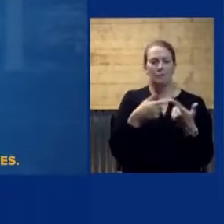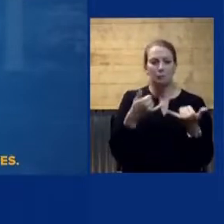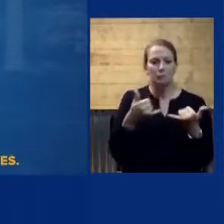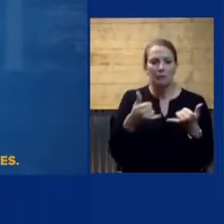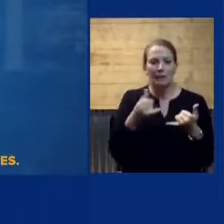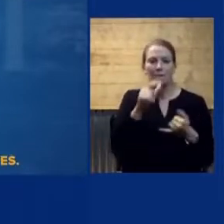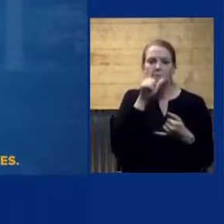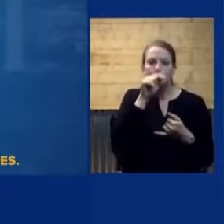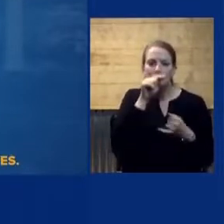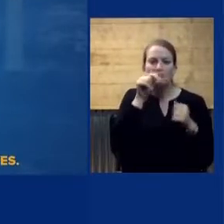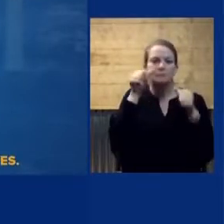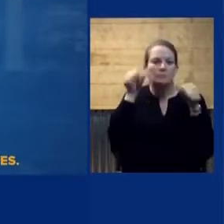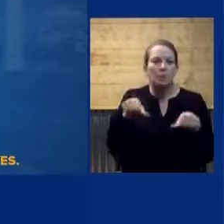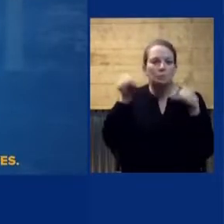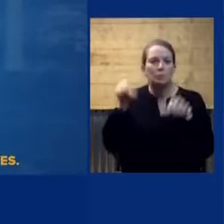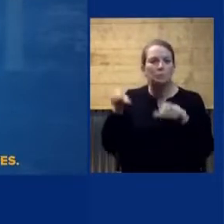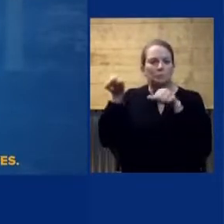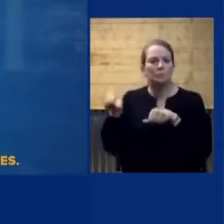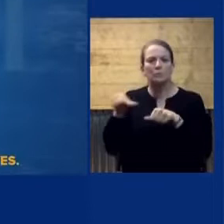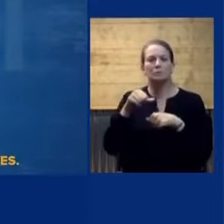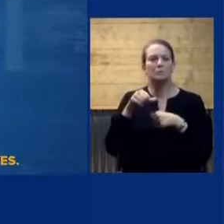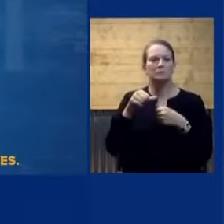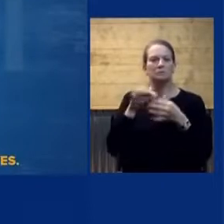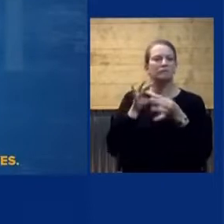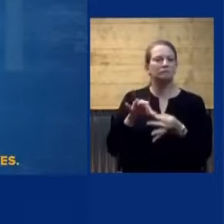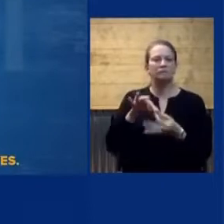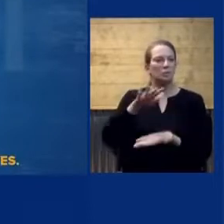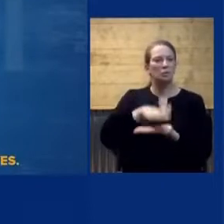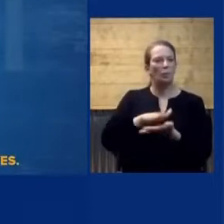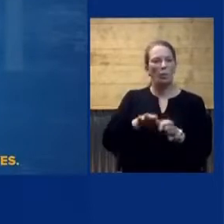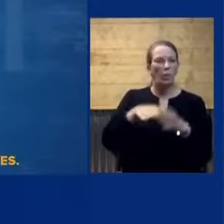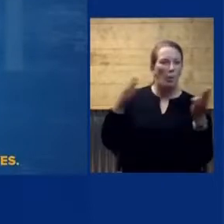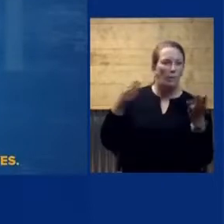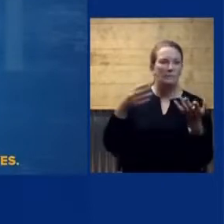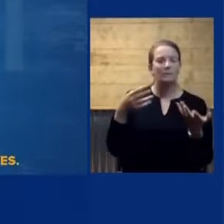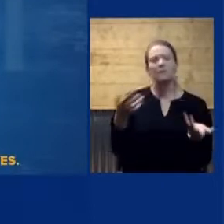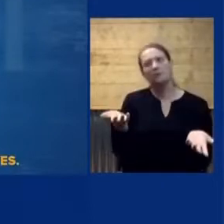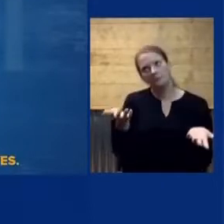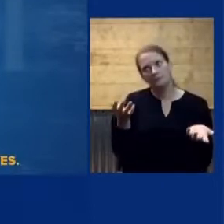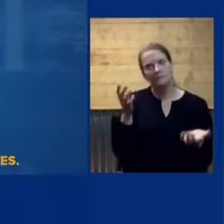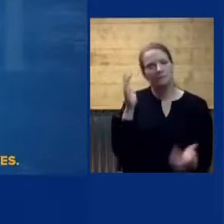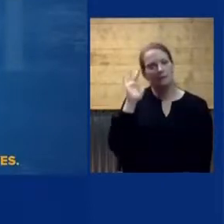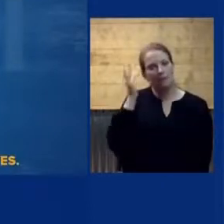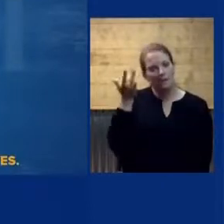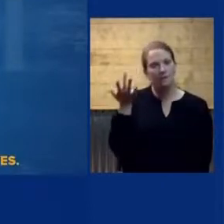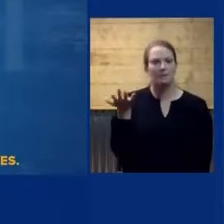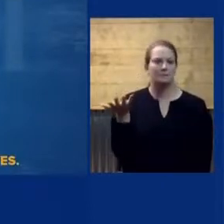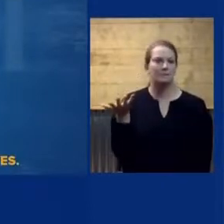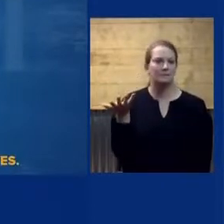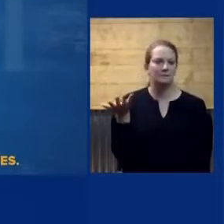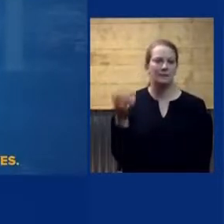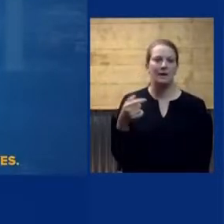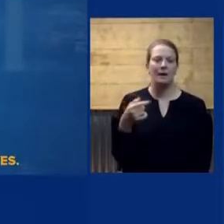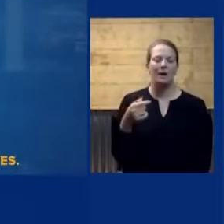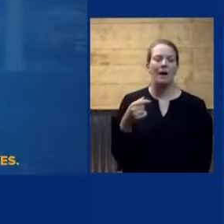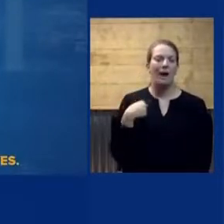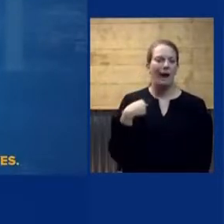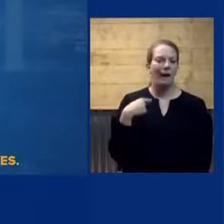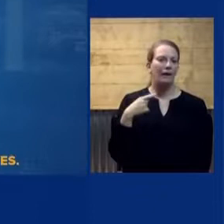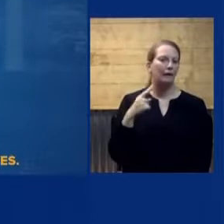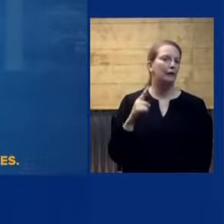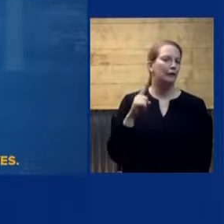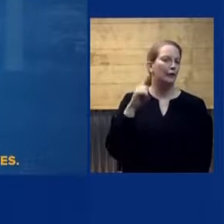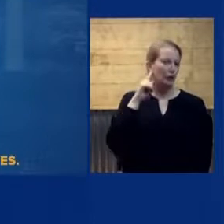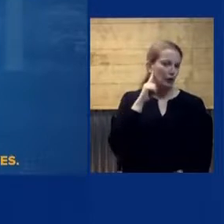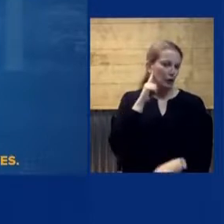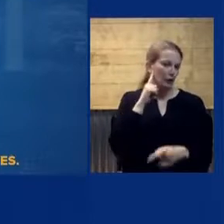on schools. And look, this is getting a little old as far as I'm concerned. And I heard what the president said